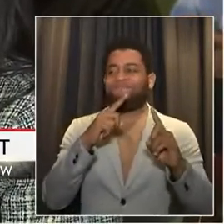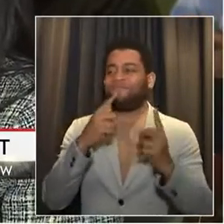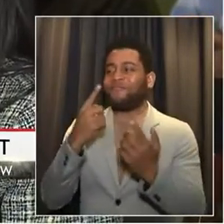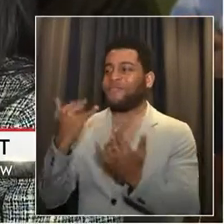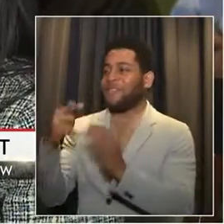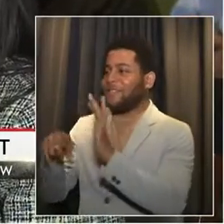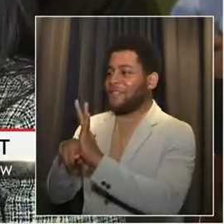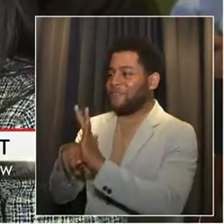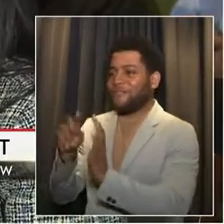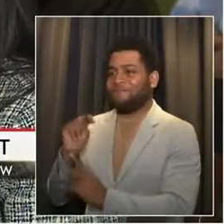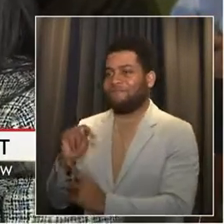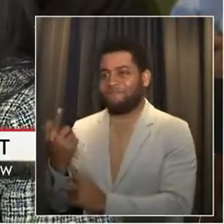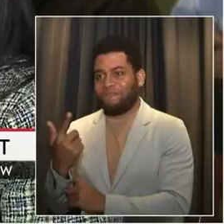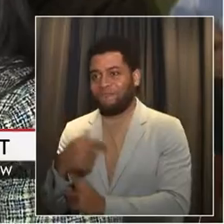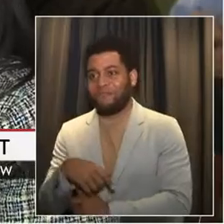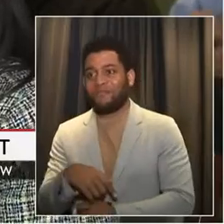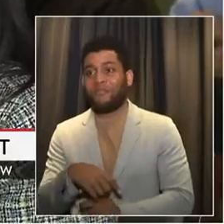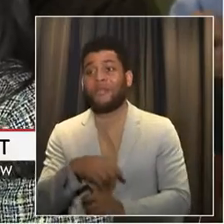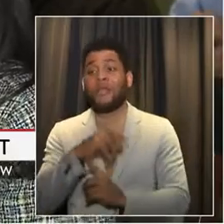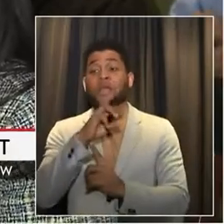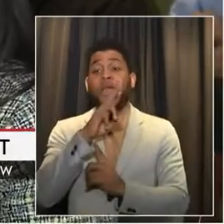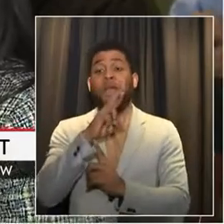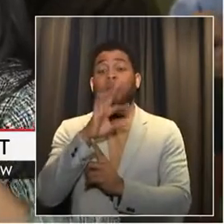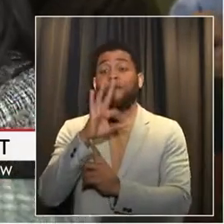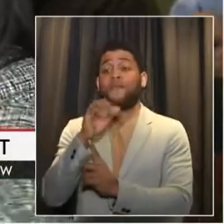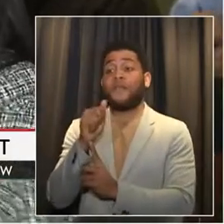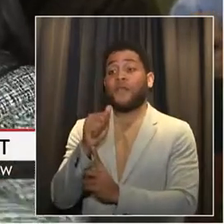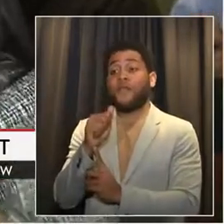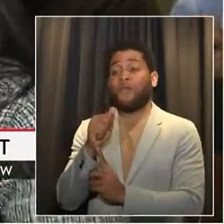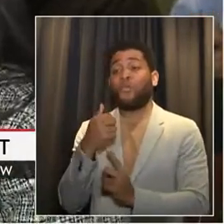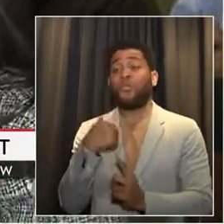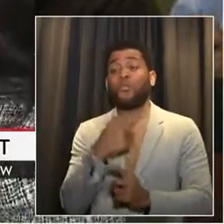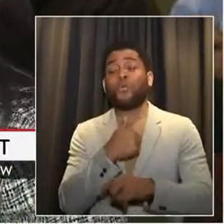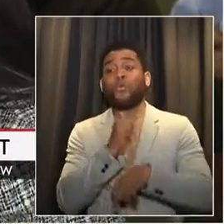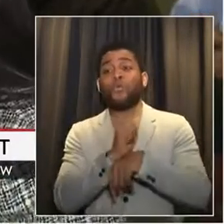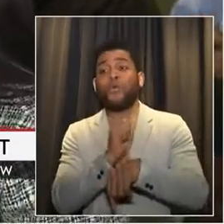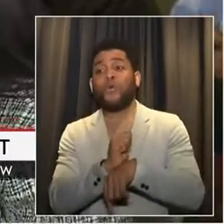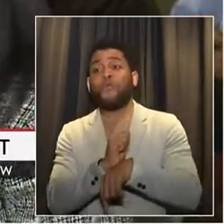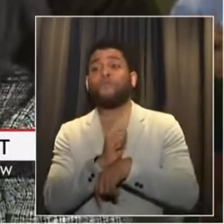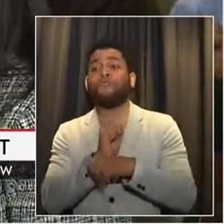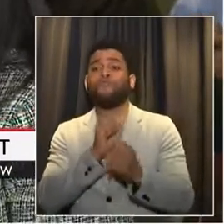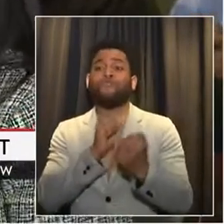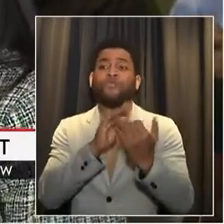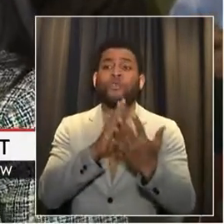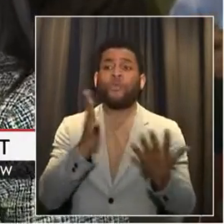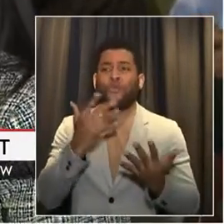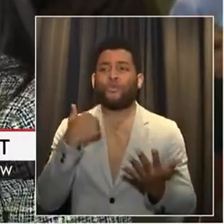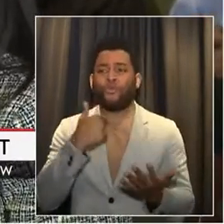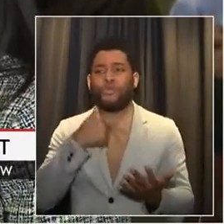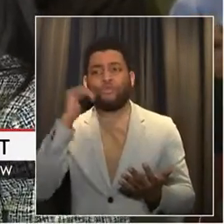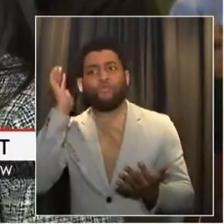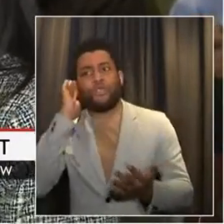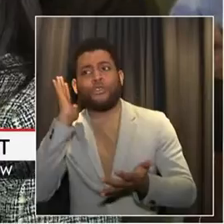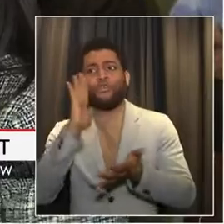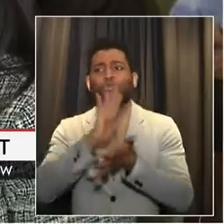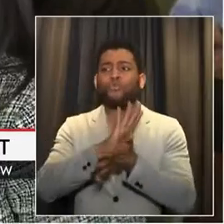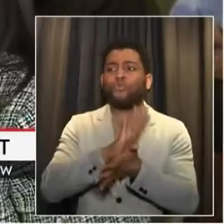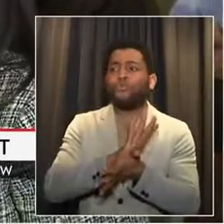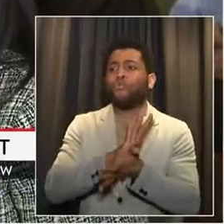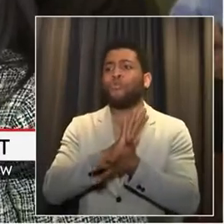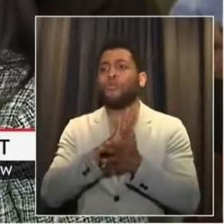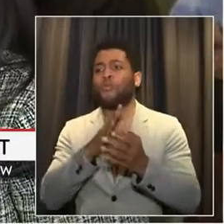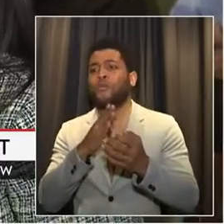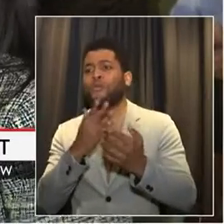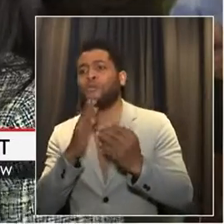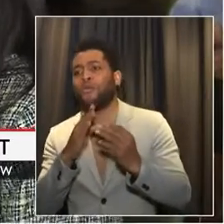we really worked closely to address some of the things we were hearing from school leaders. The mayor convened a meeting of all of the principals of middle schools